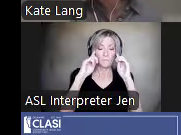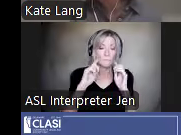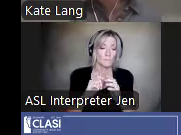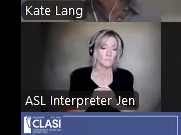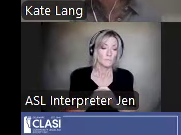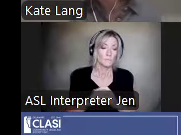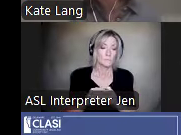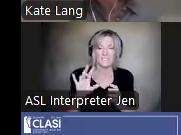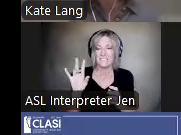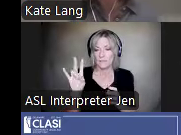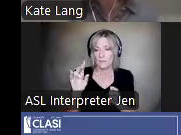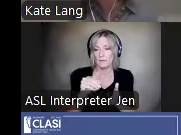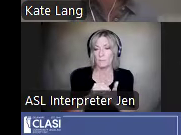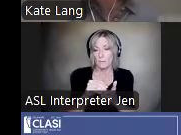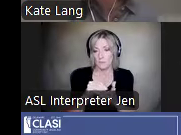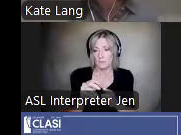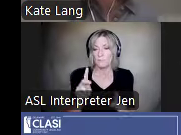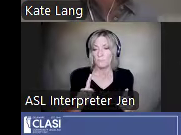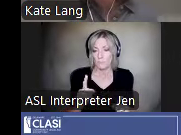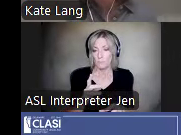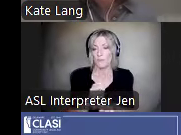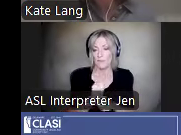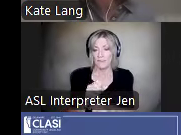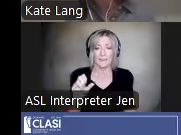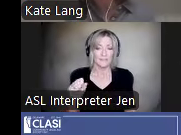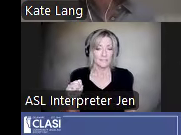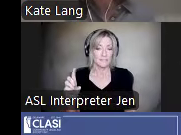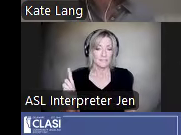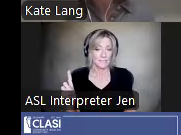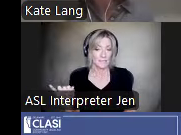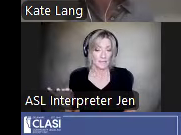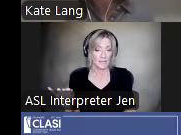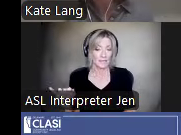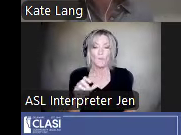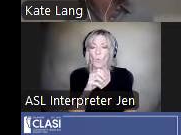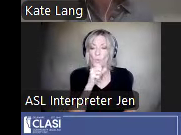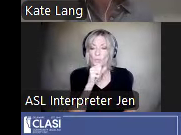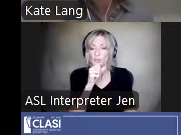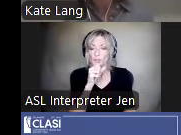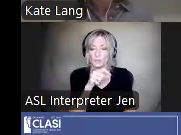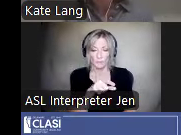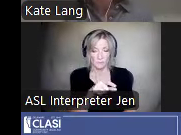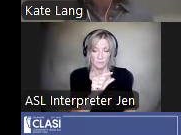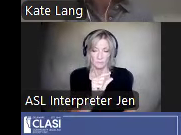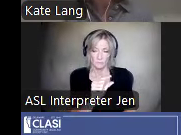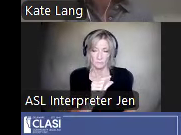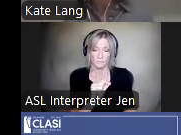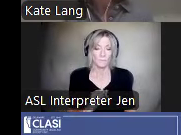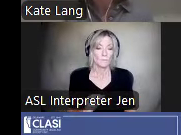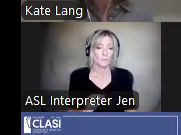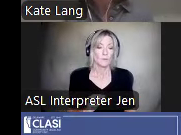7 million people receiving SSDI. That's the orange slice of the pie. And